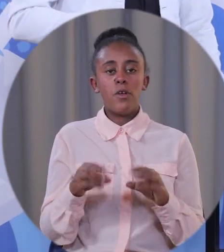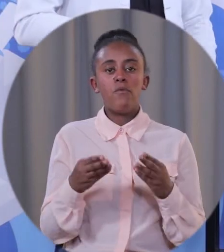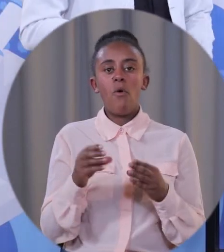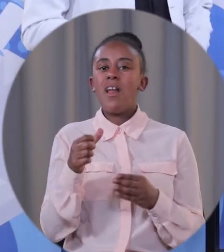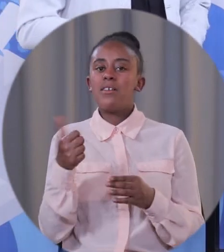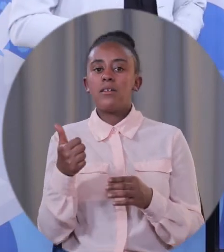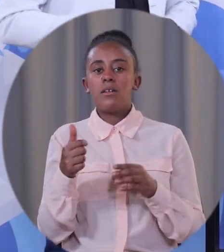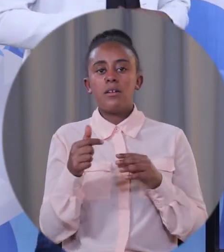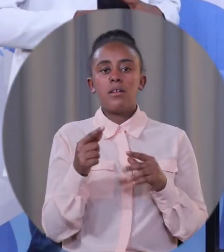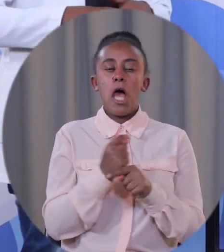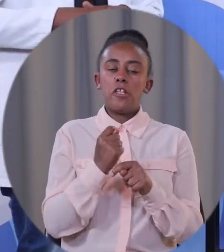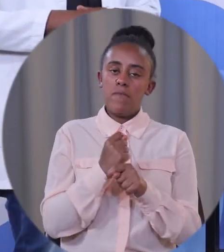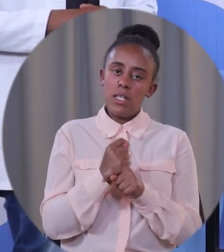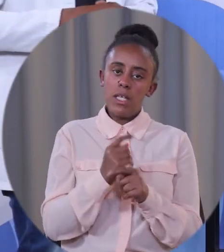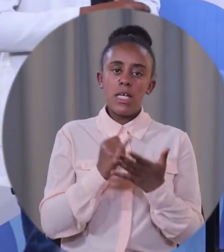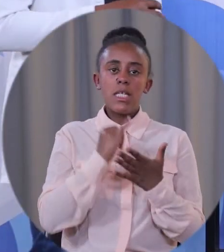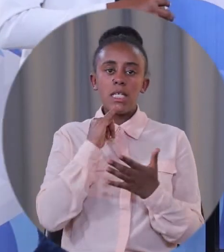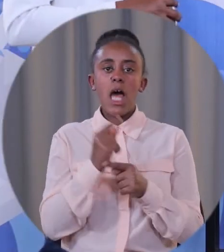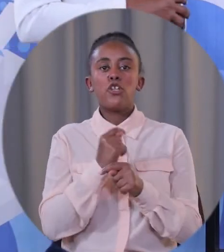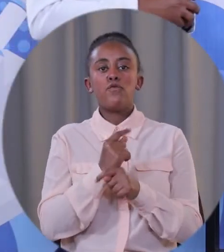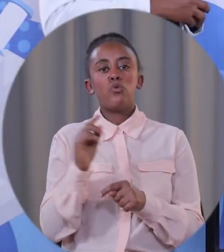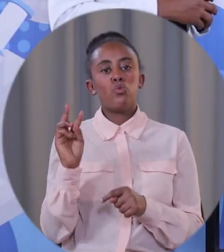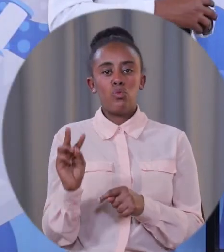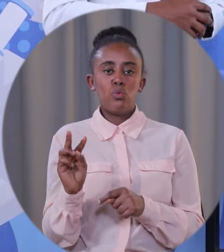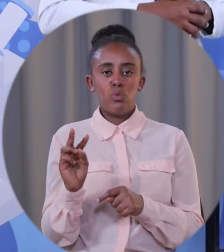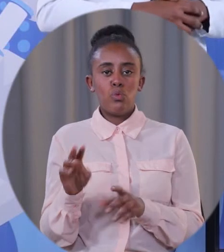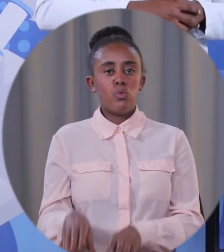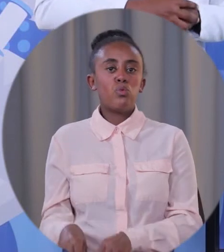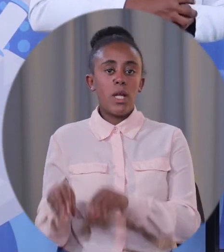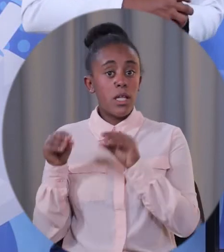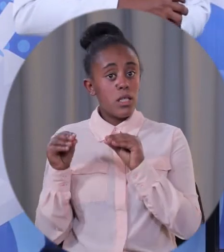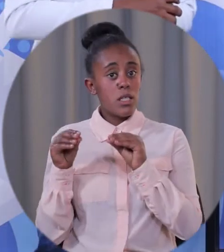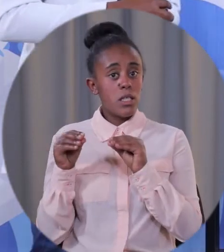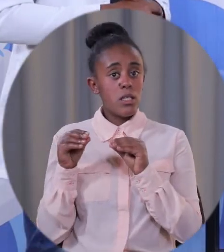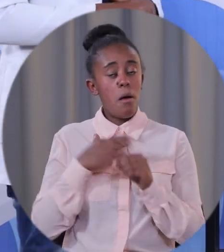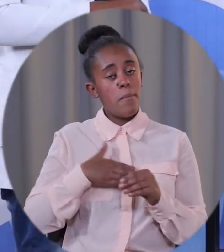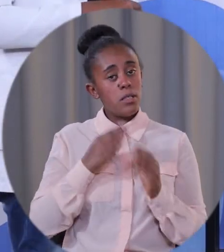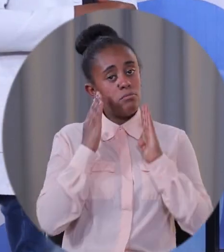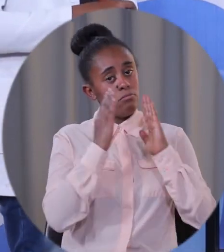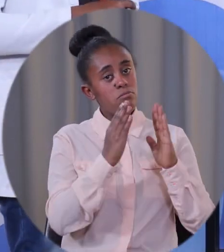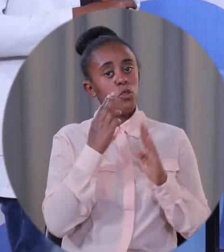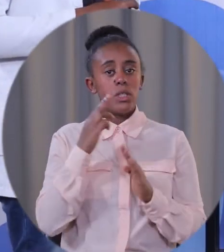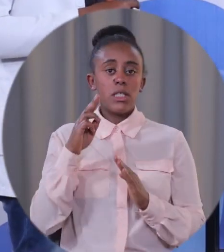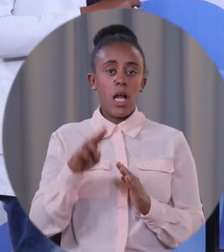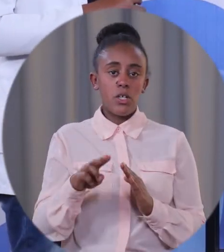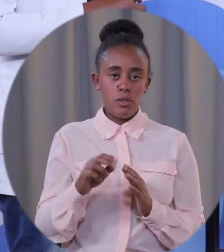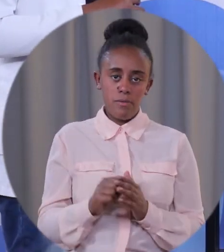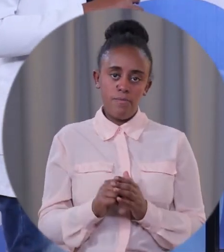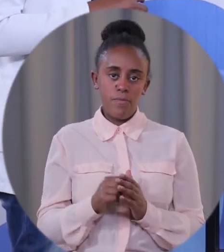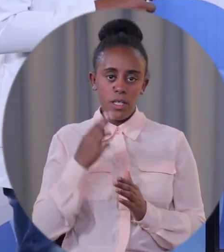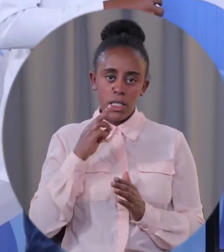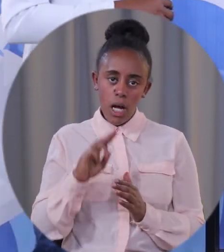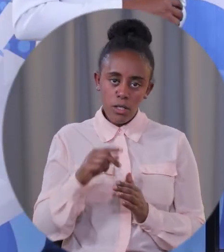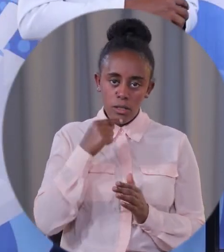another activity. It is activity 2. Students, please pay attention on the instruction. The